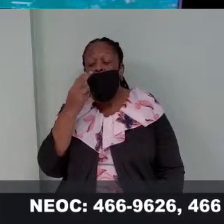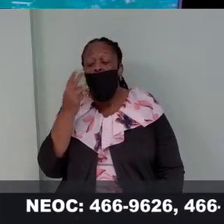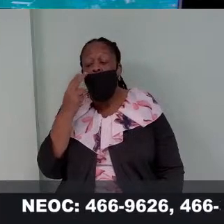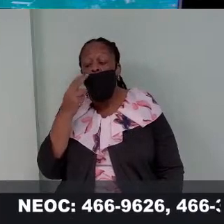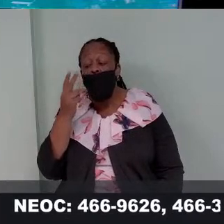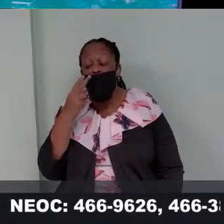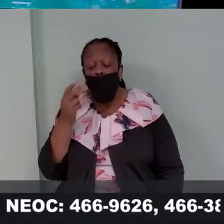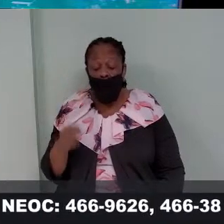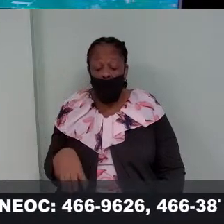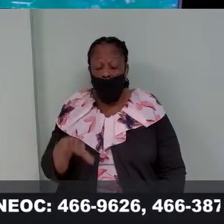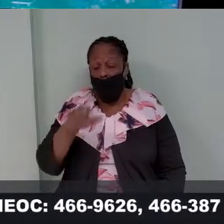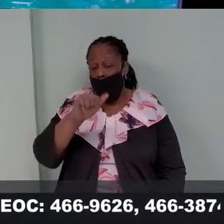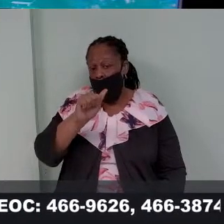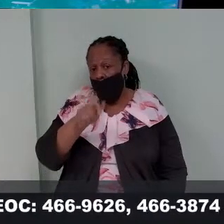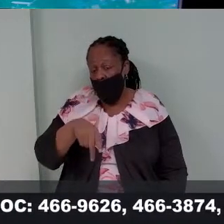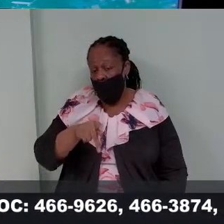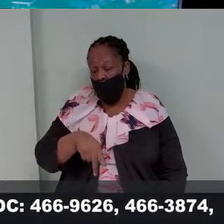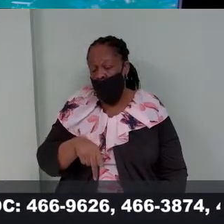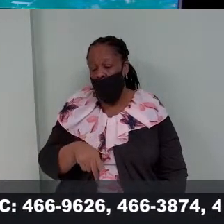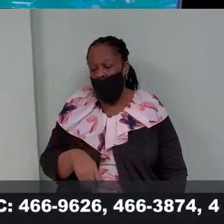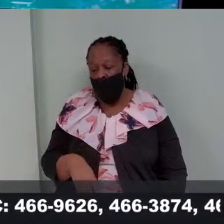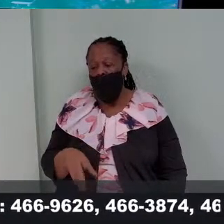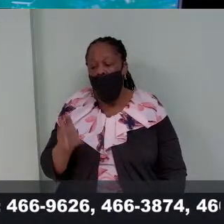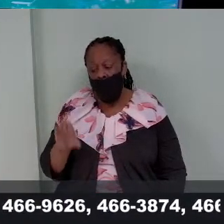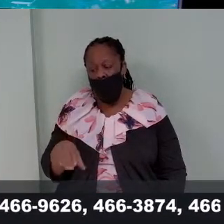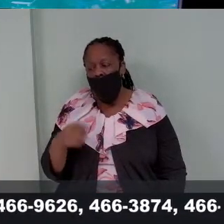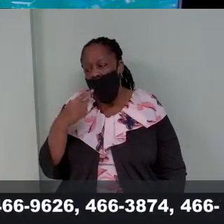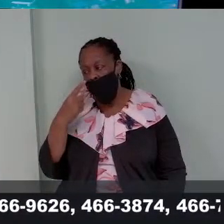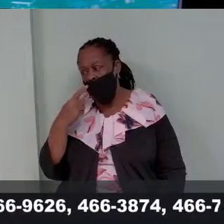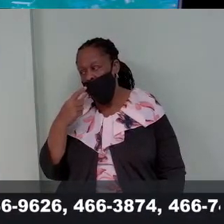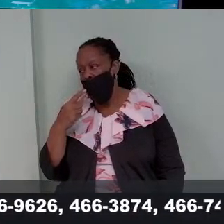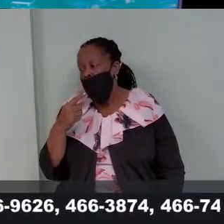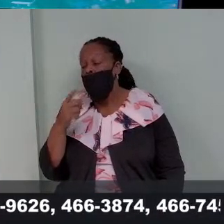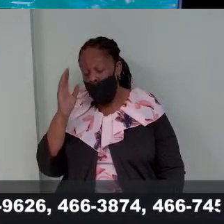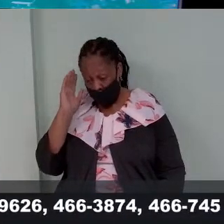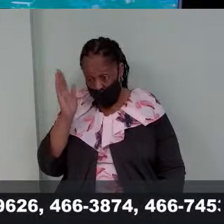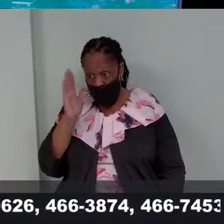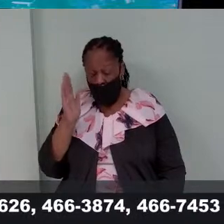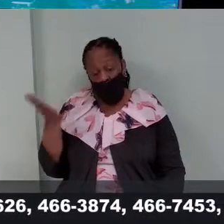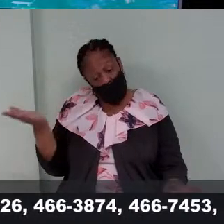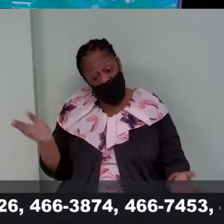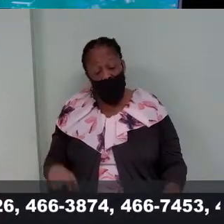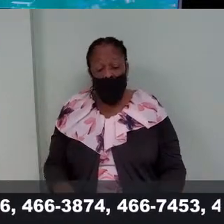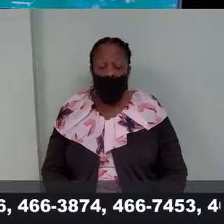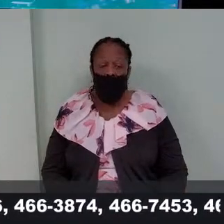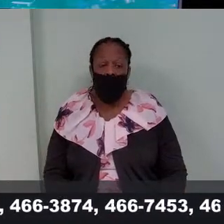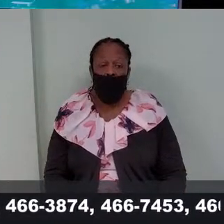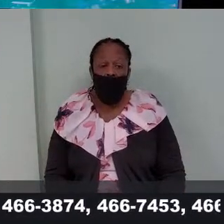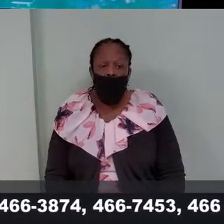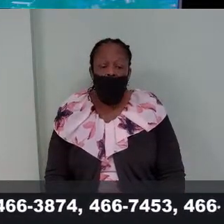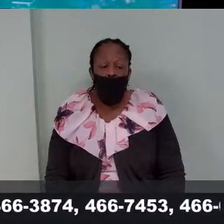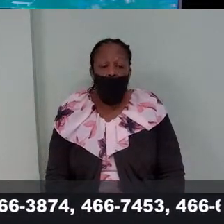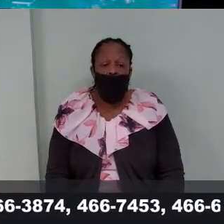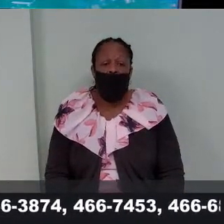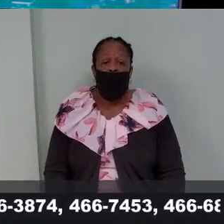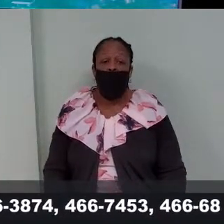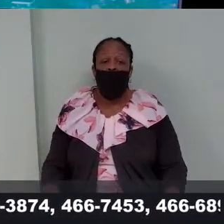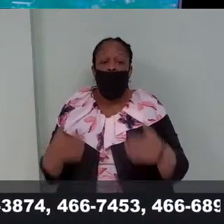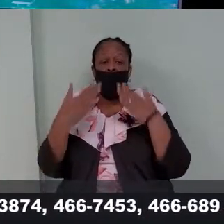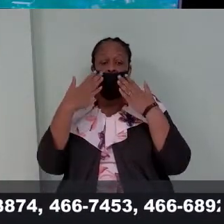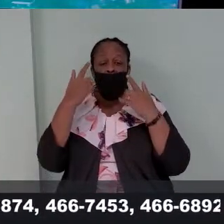in terms of their monitoring, and that can spell disaster as well. Thank you very much for your